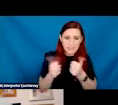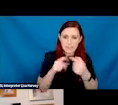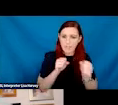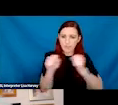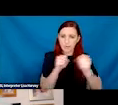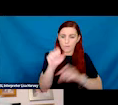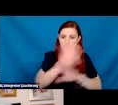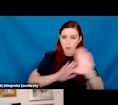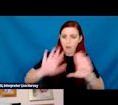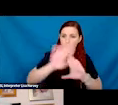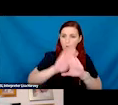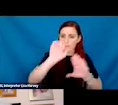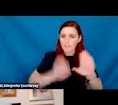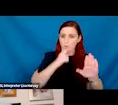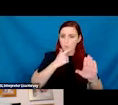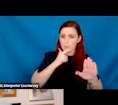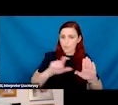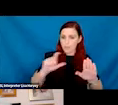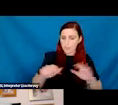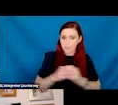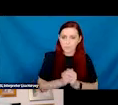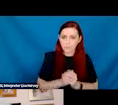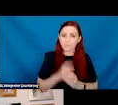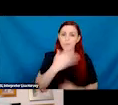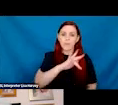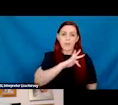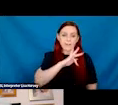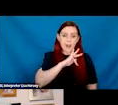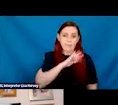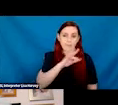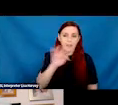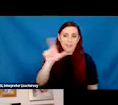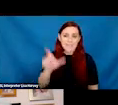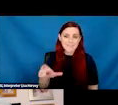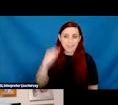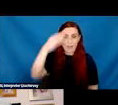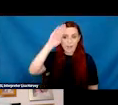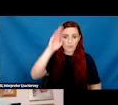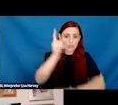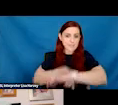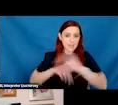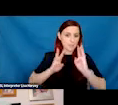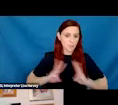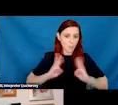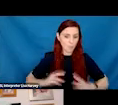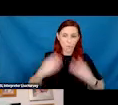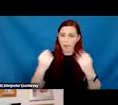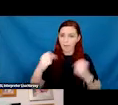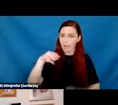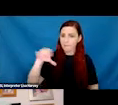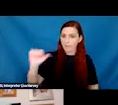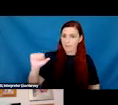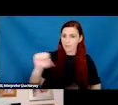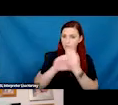the organisation. She is an Indian-Irish disabled woman who holds a master's degree in